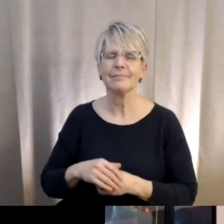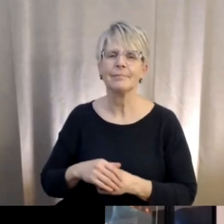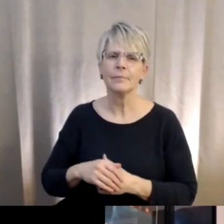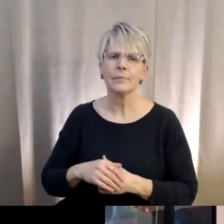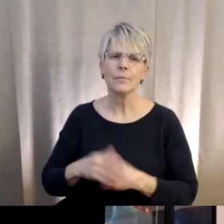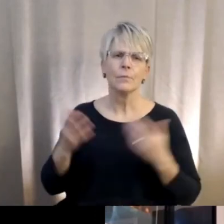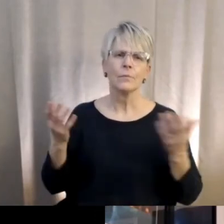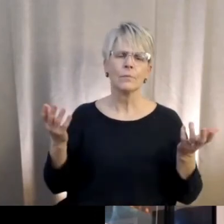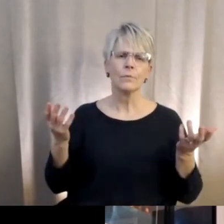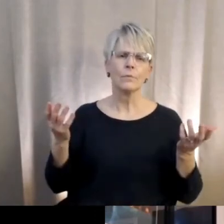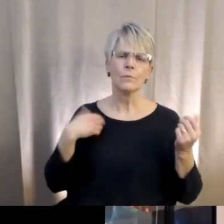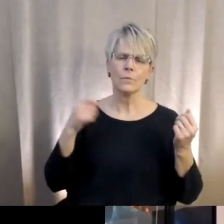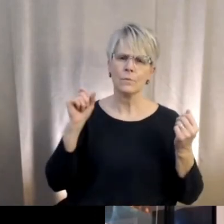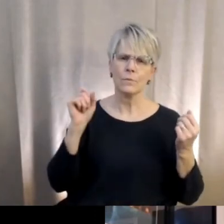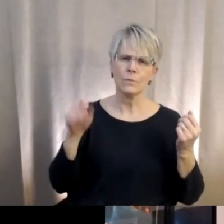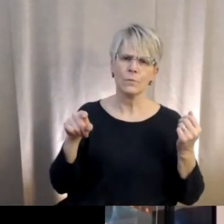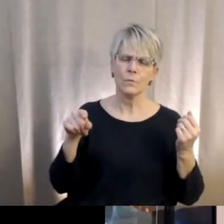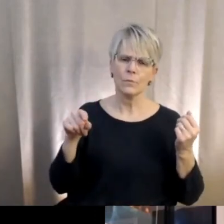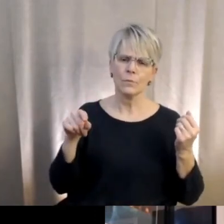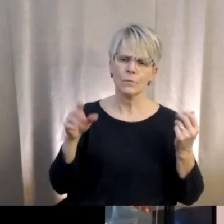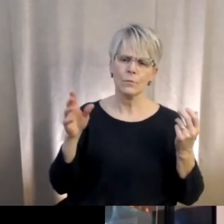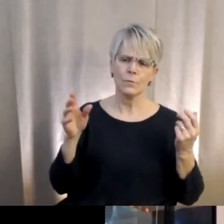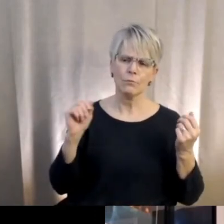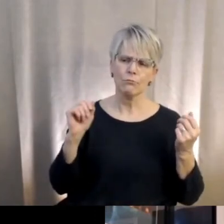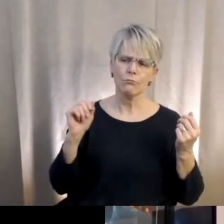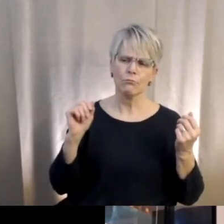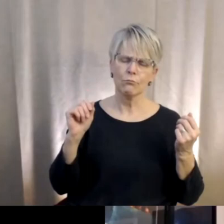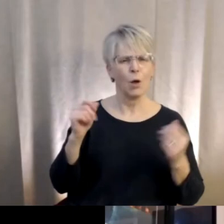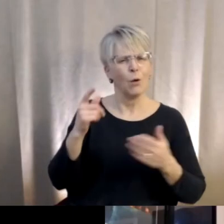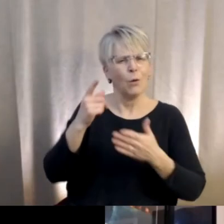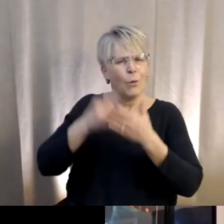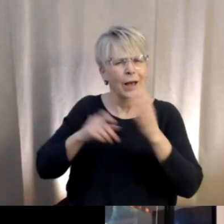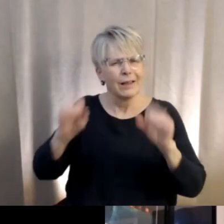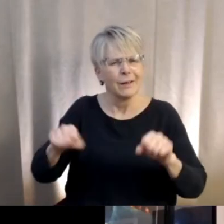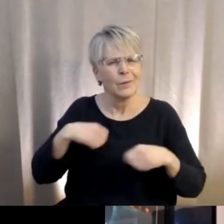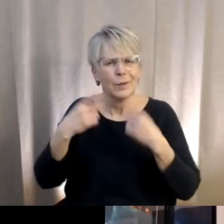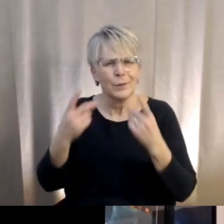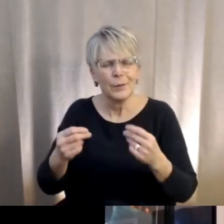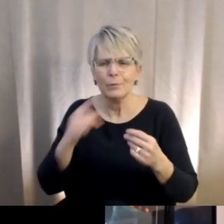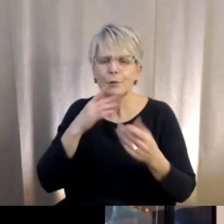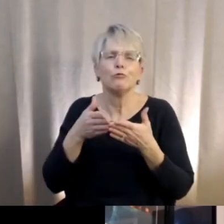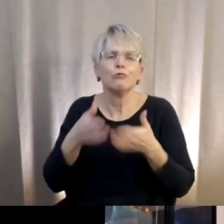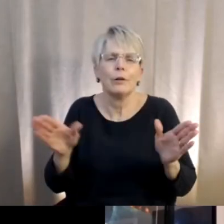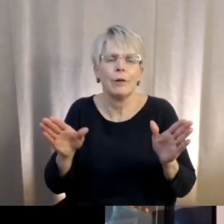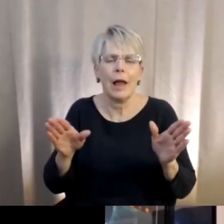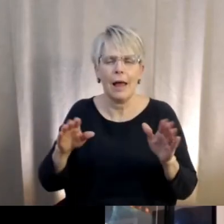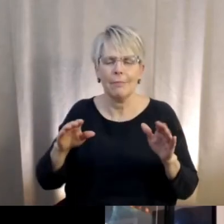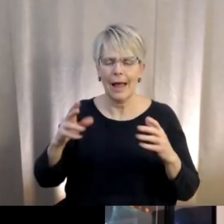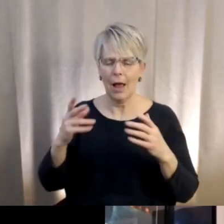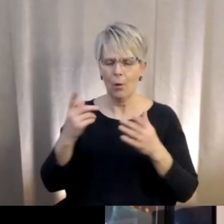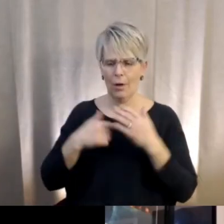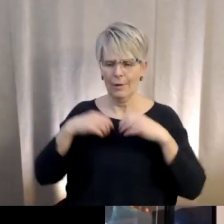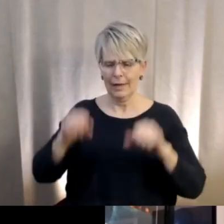What would you say are some things that we could do just in general, people could do in general to support an increase in